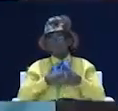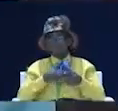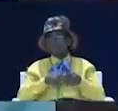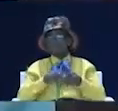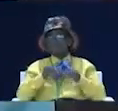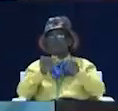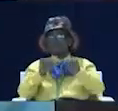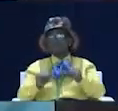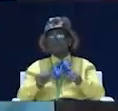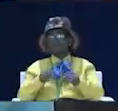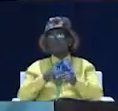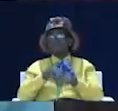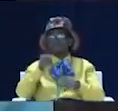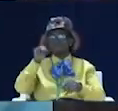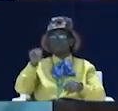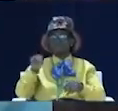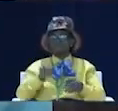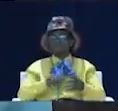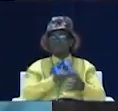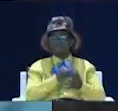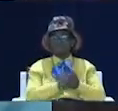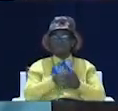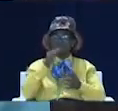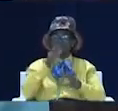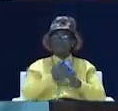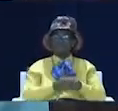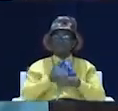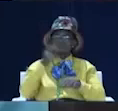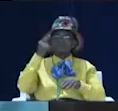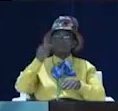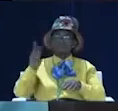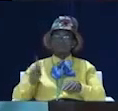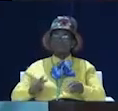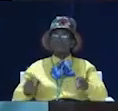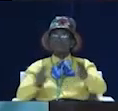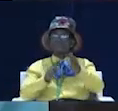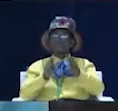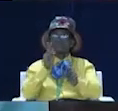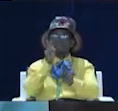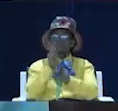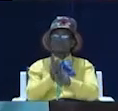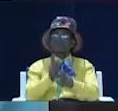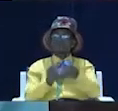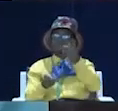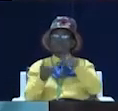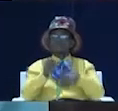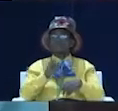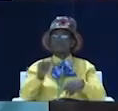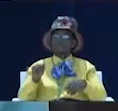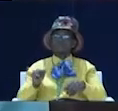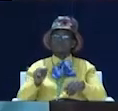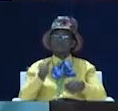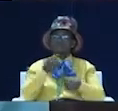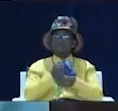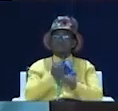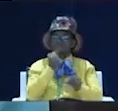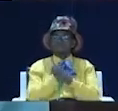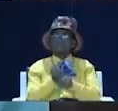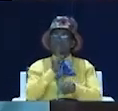coming. Make sure you get there before I finish praying. Come now, very quickly.